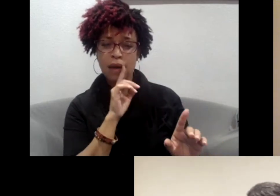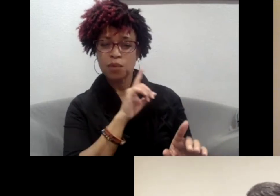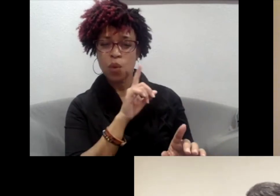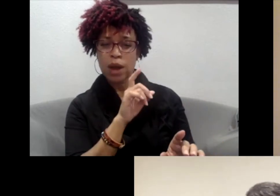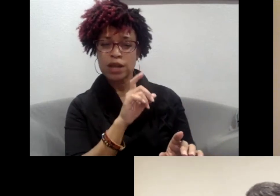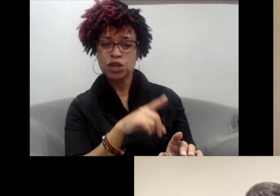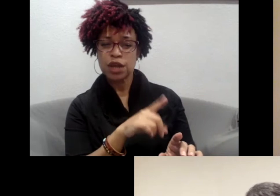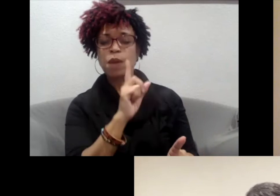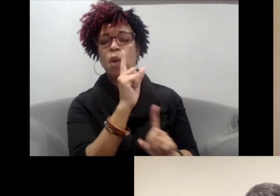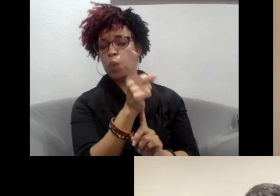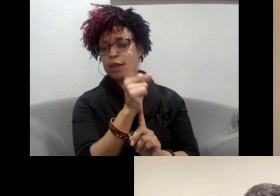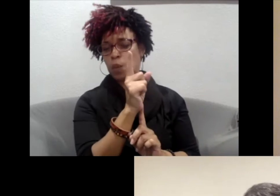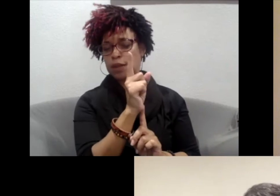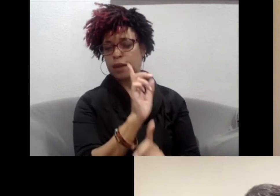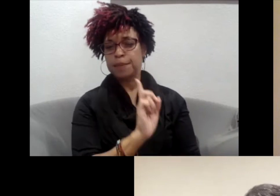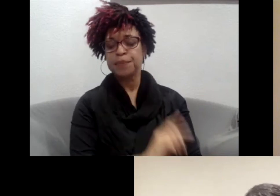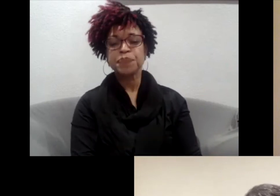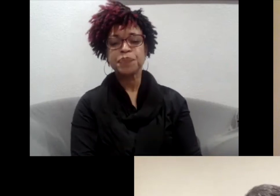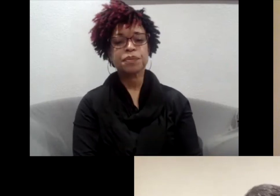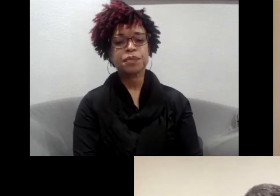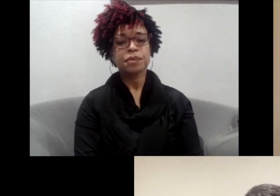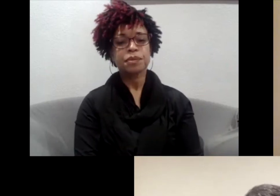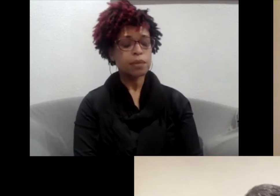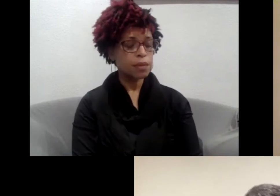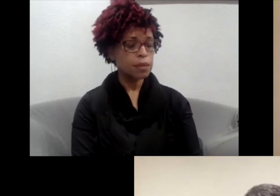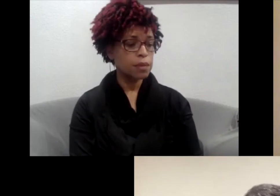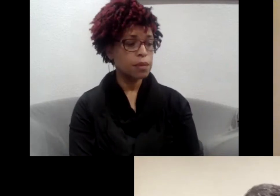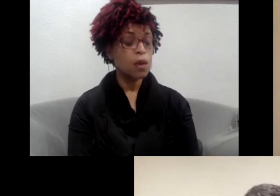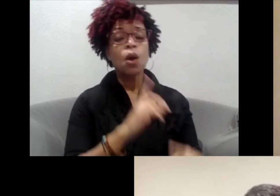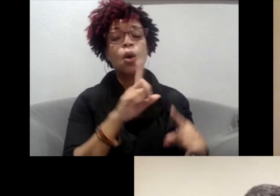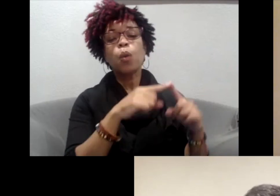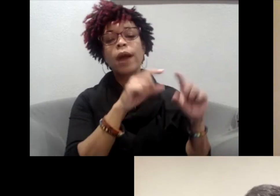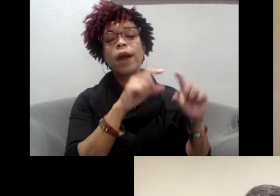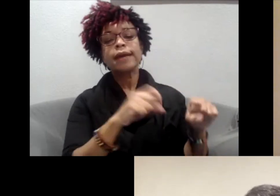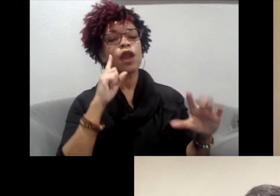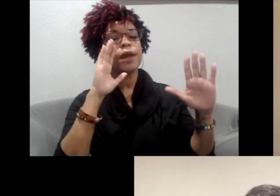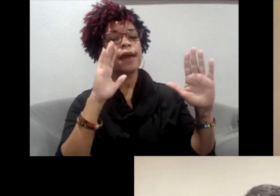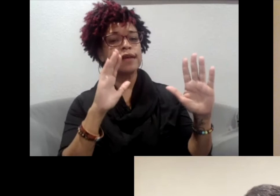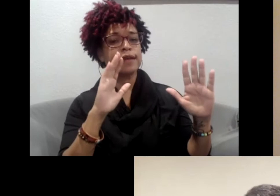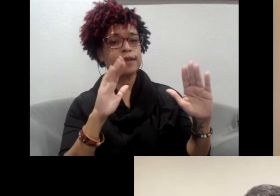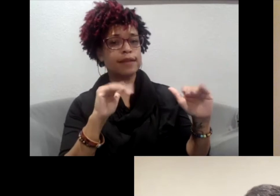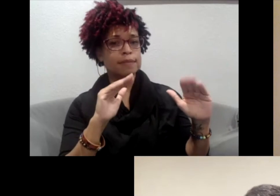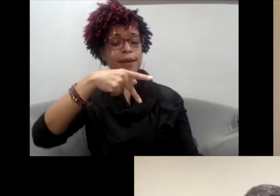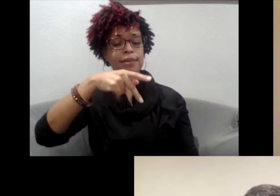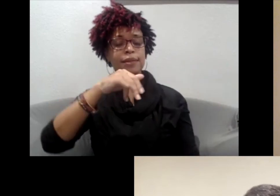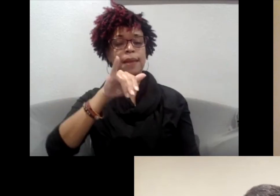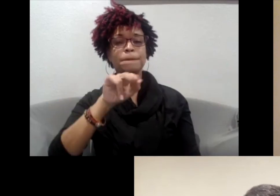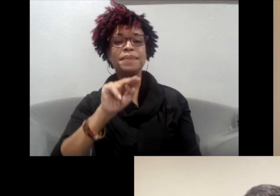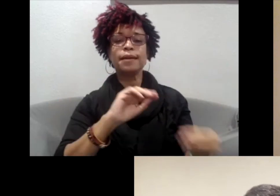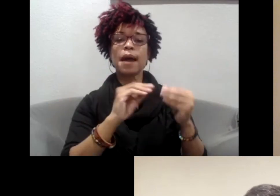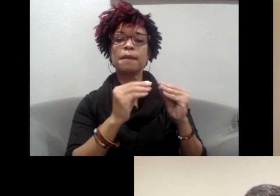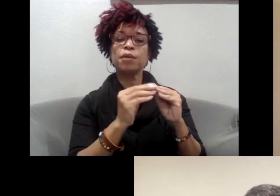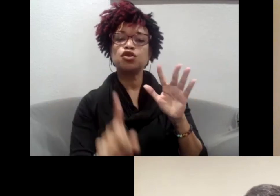1 second here. When can we expect the PIN number to arrive?